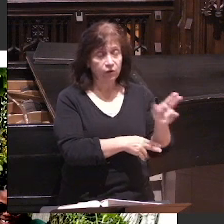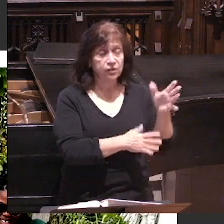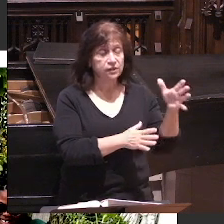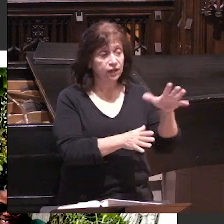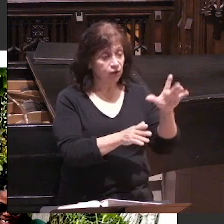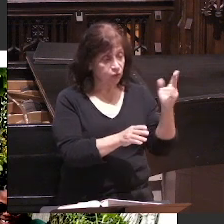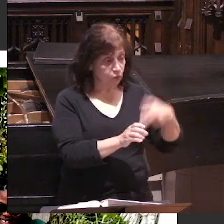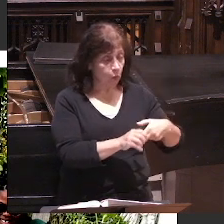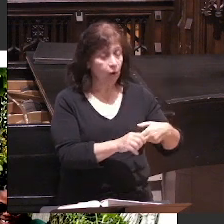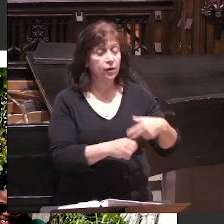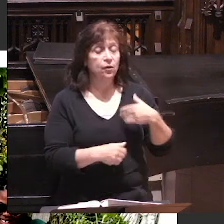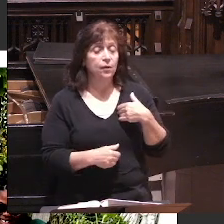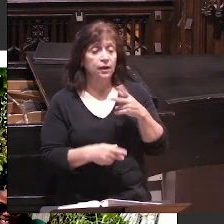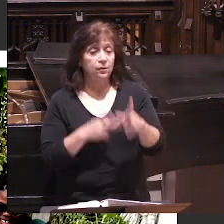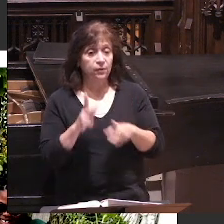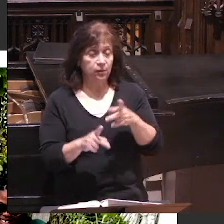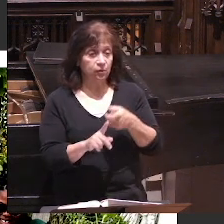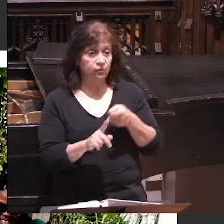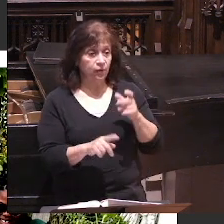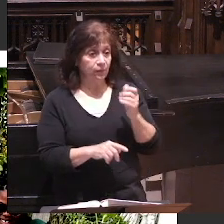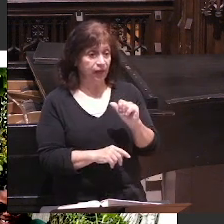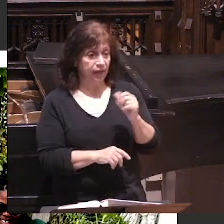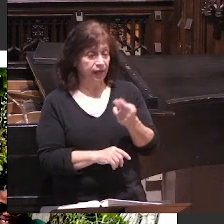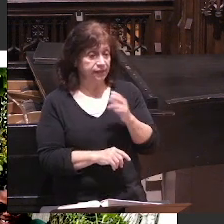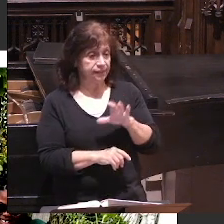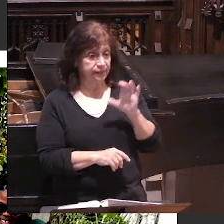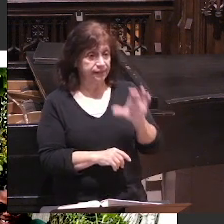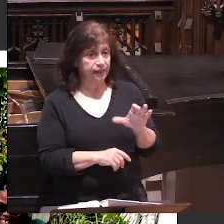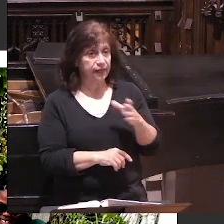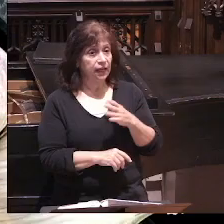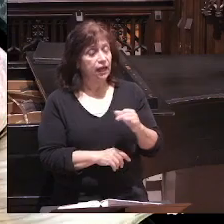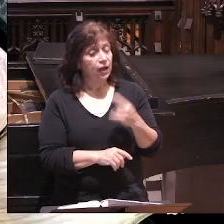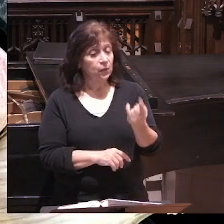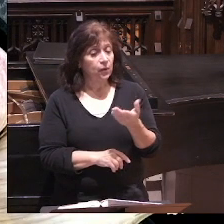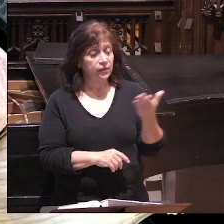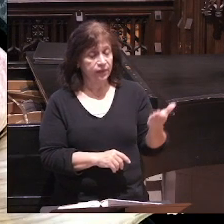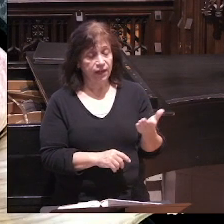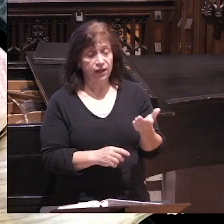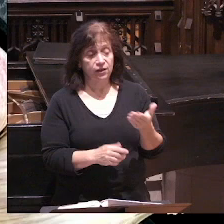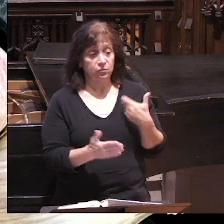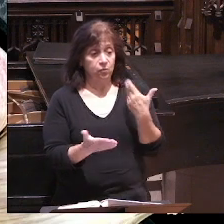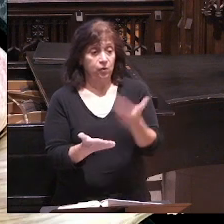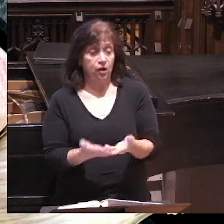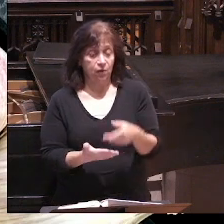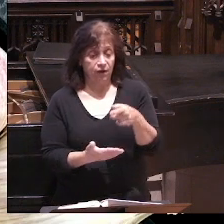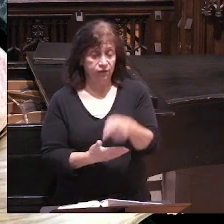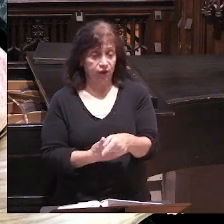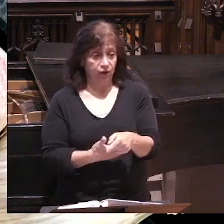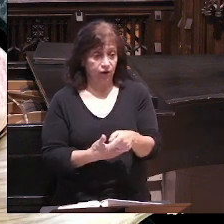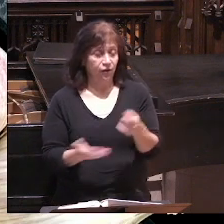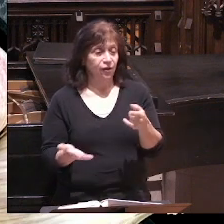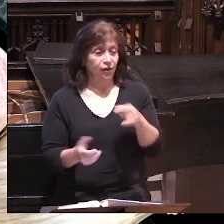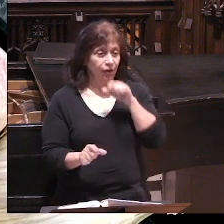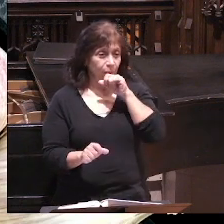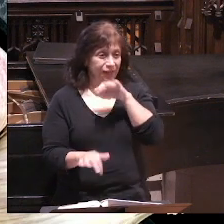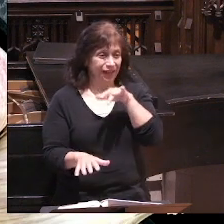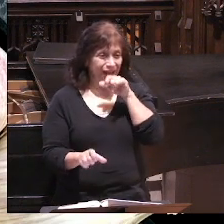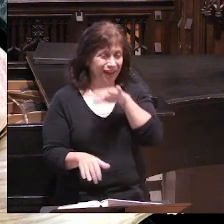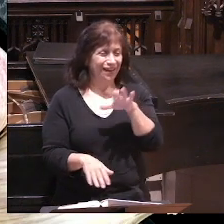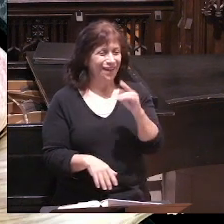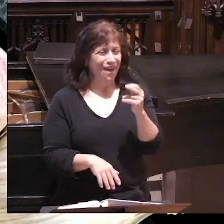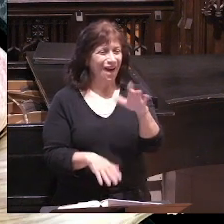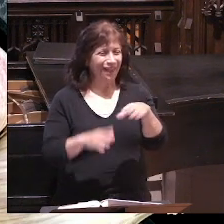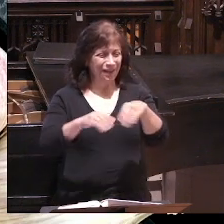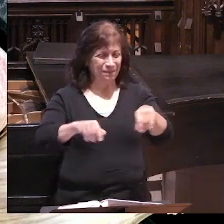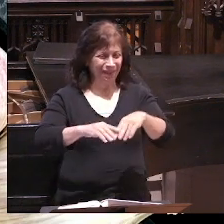had folks from AHCC. And one of the things that we did when we got there, it was garlic planting season.